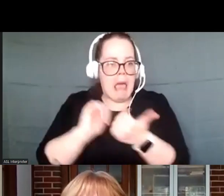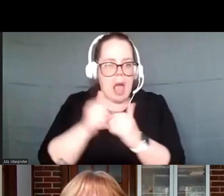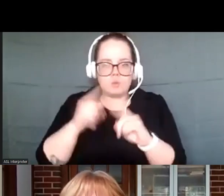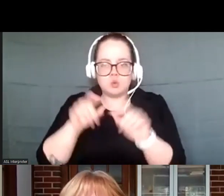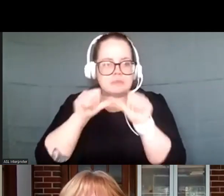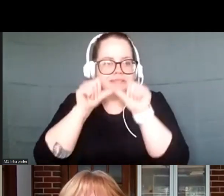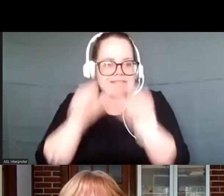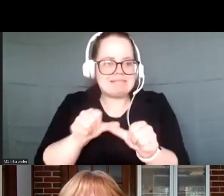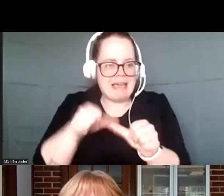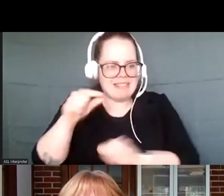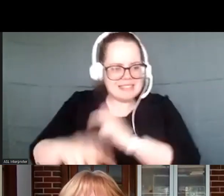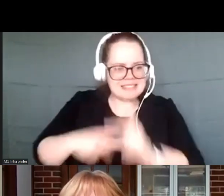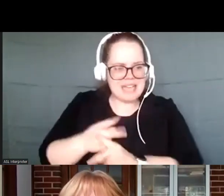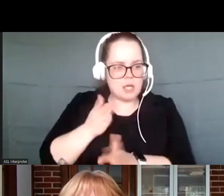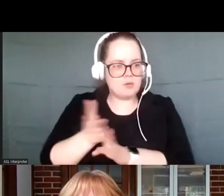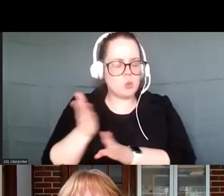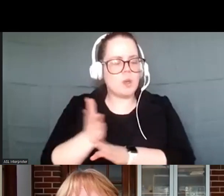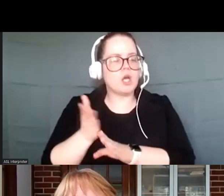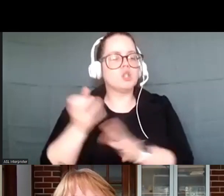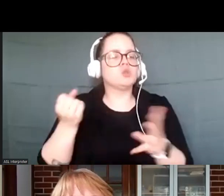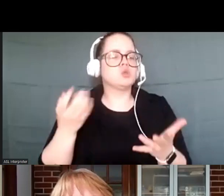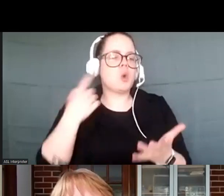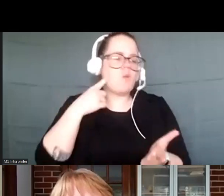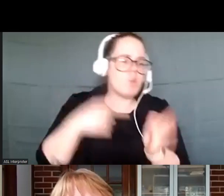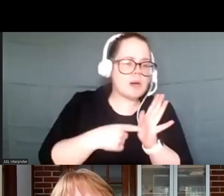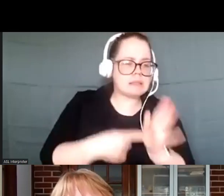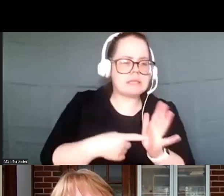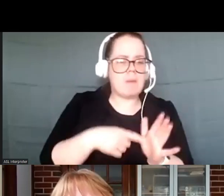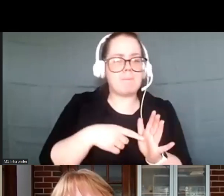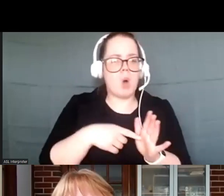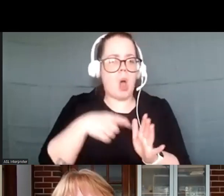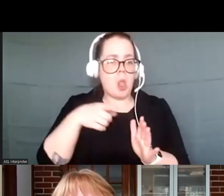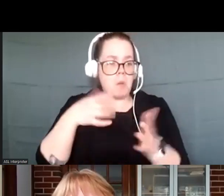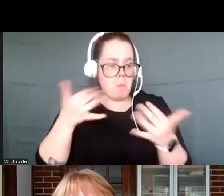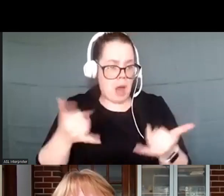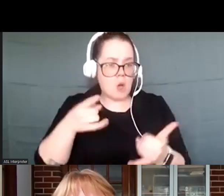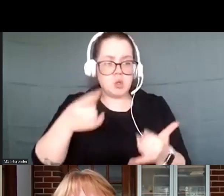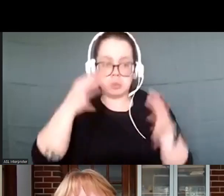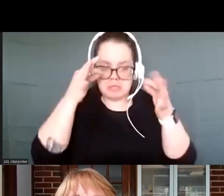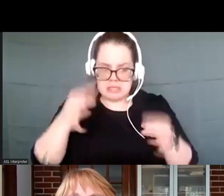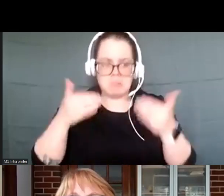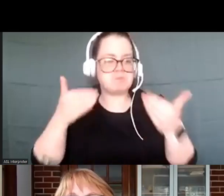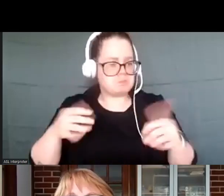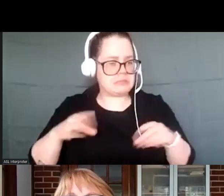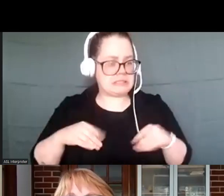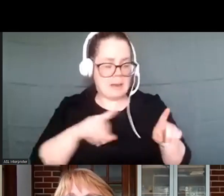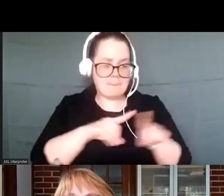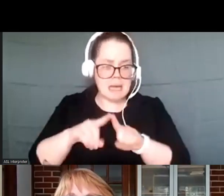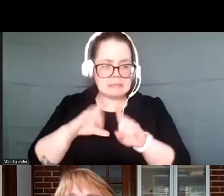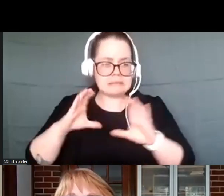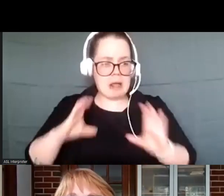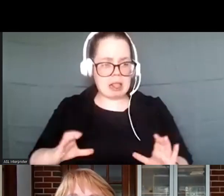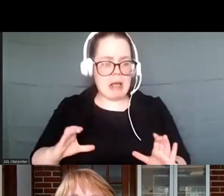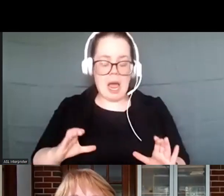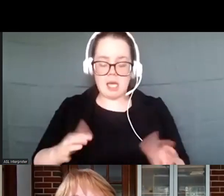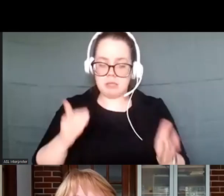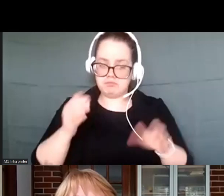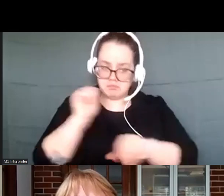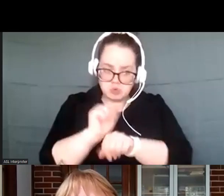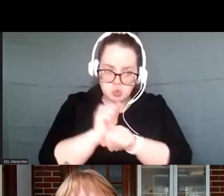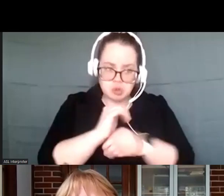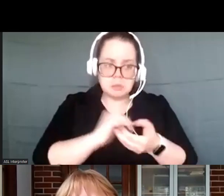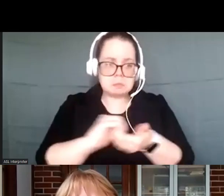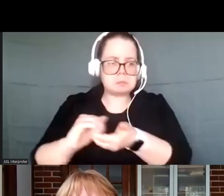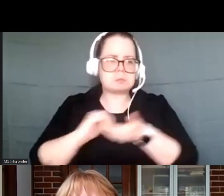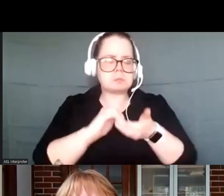now you've decided to take someone on, and you're working together, and you're aligned together. I mean, I want to help